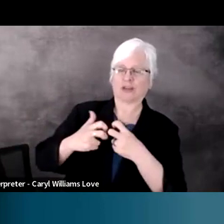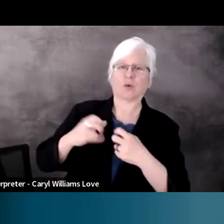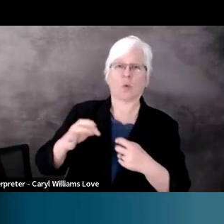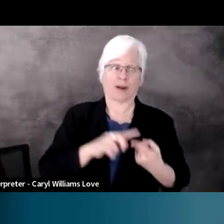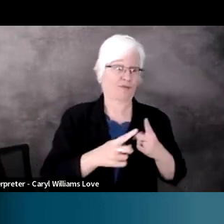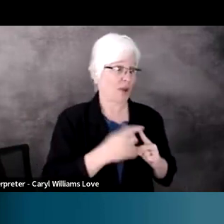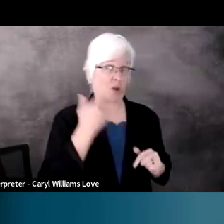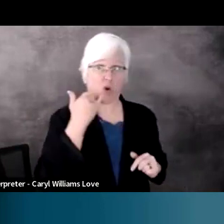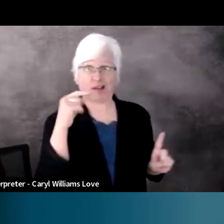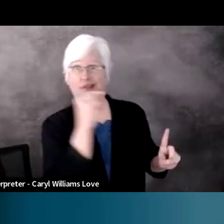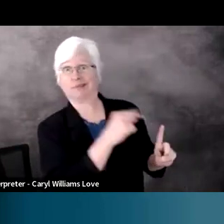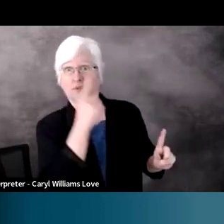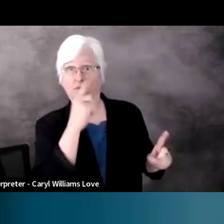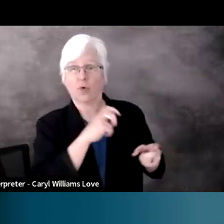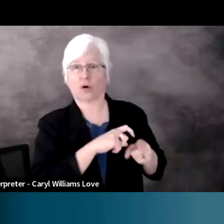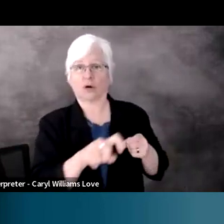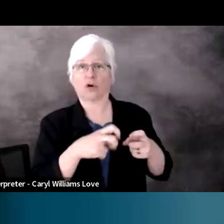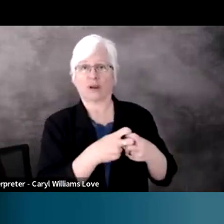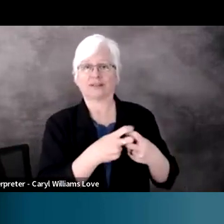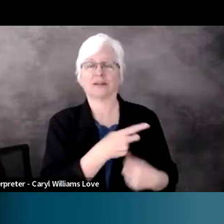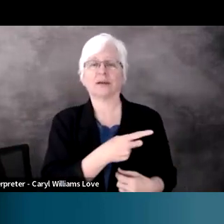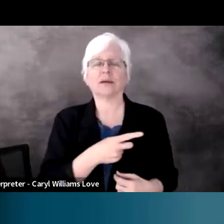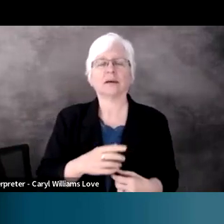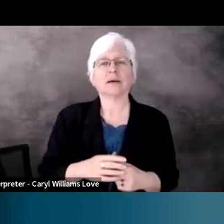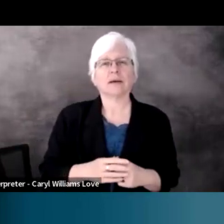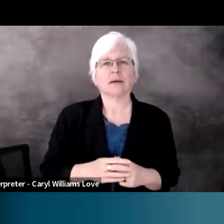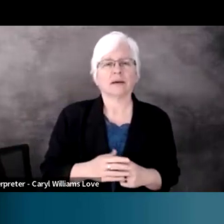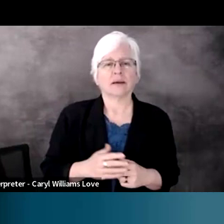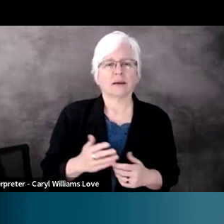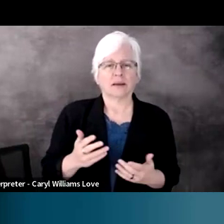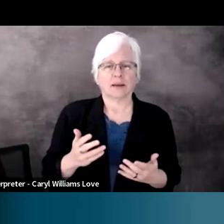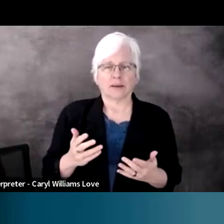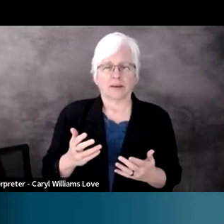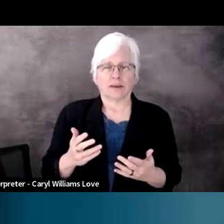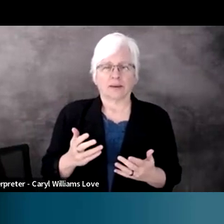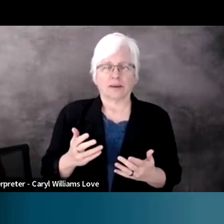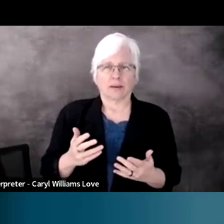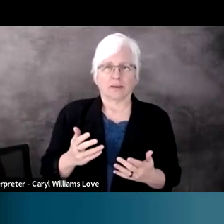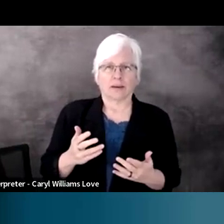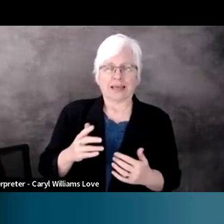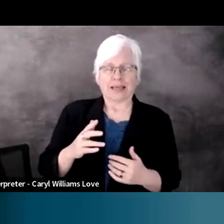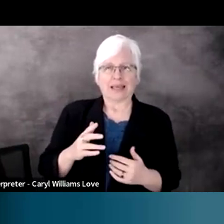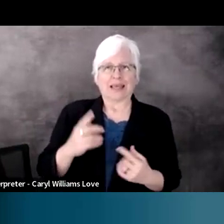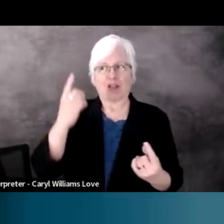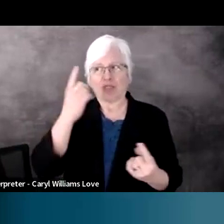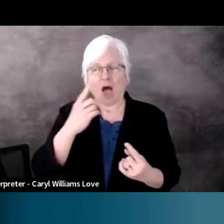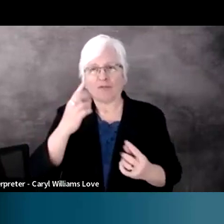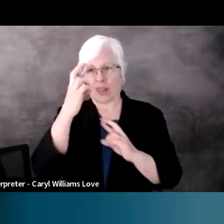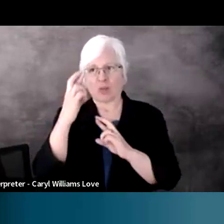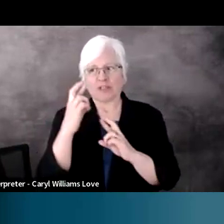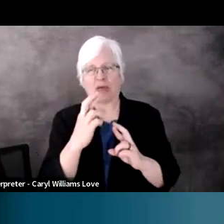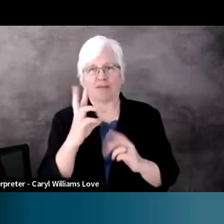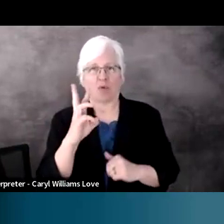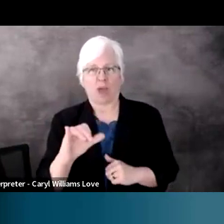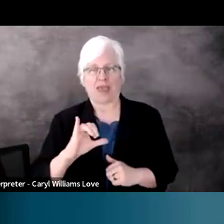crisis, is the question asked, you know, in a thoughtful and respectful way, is